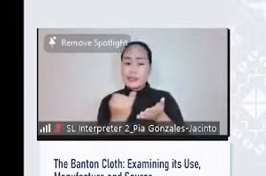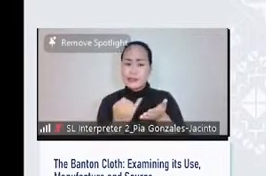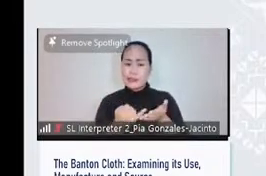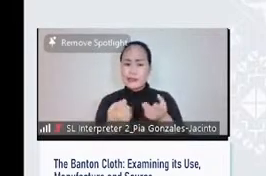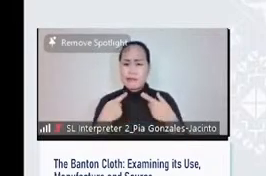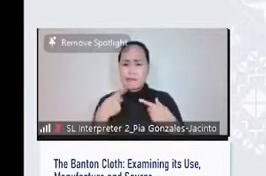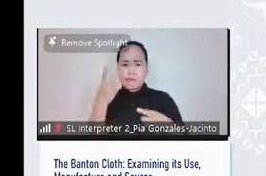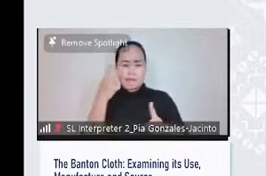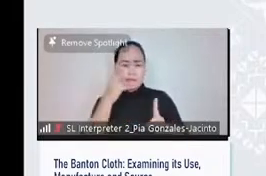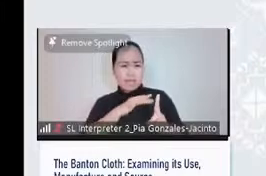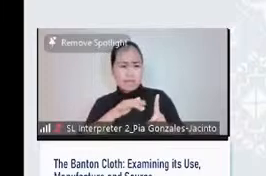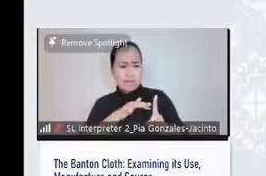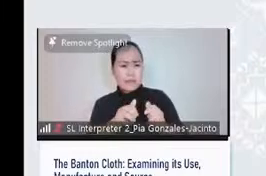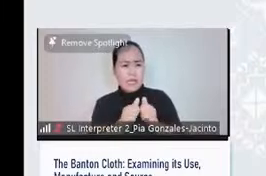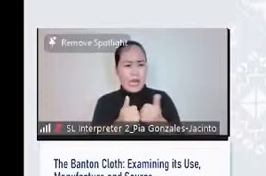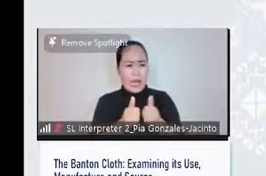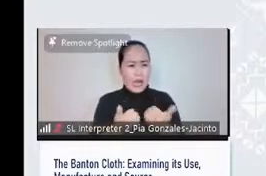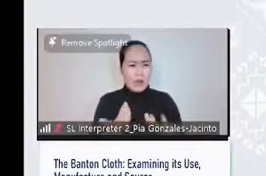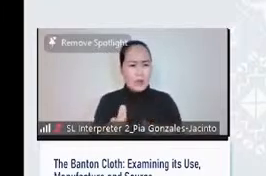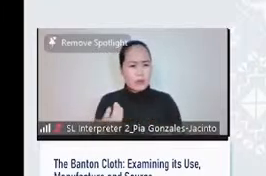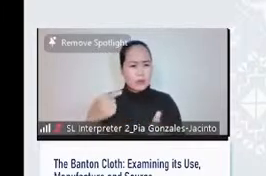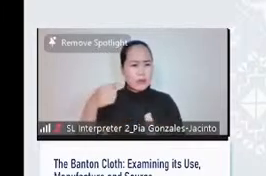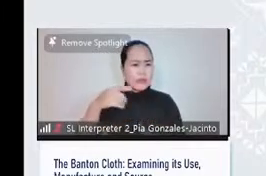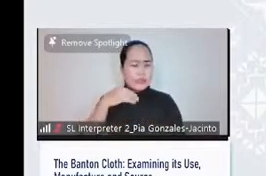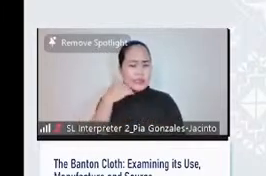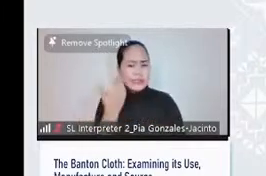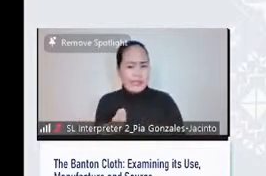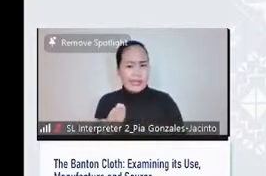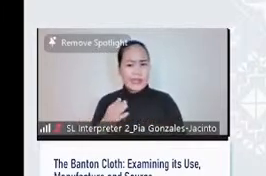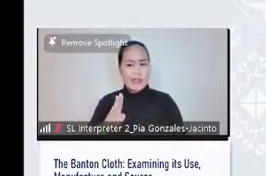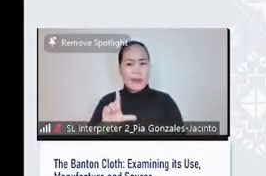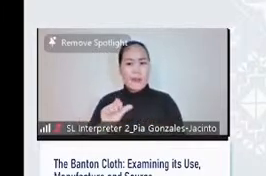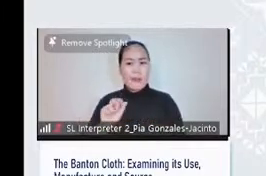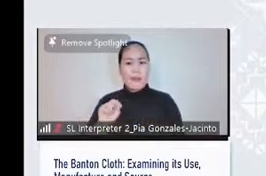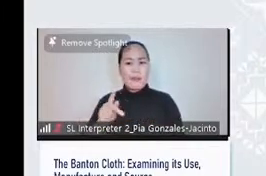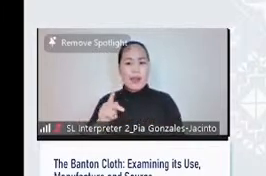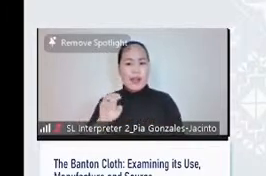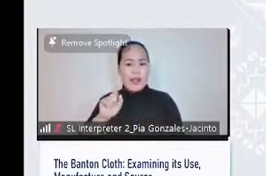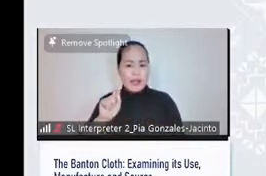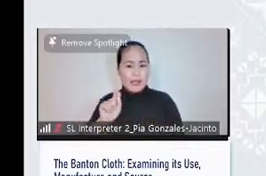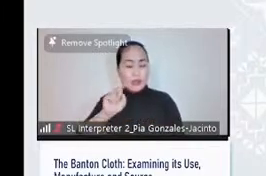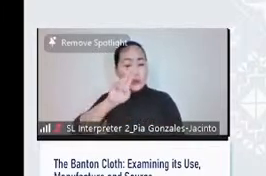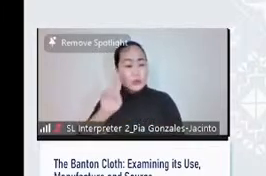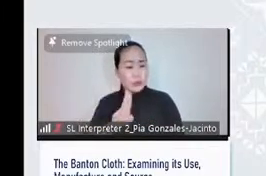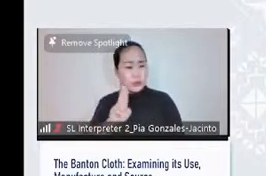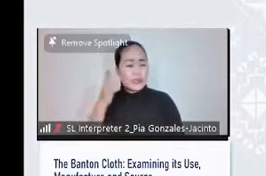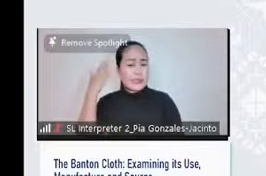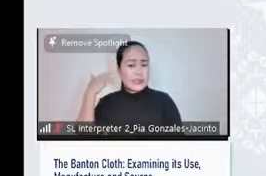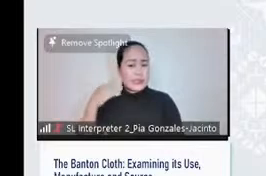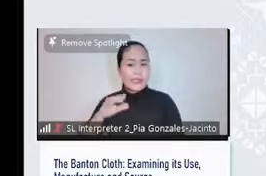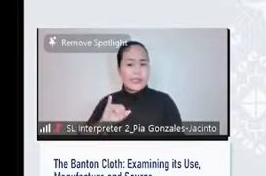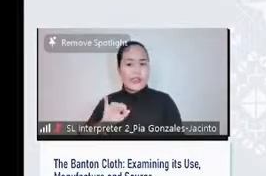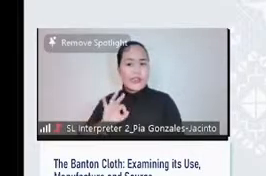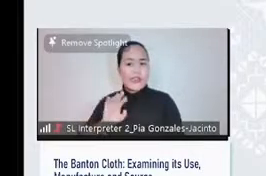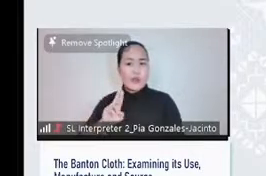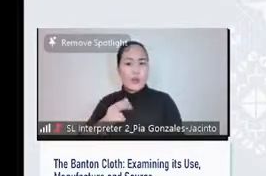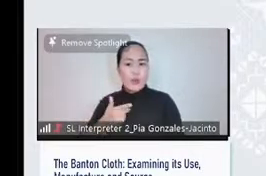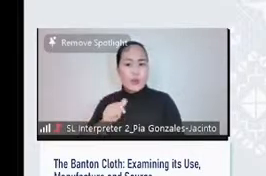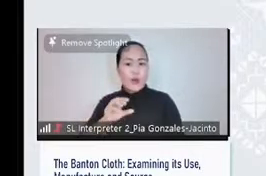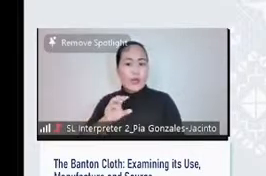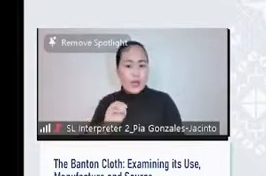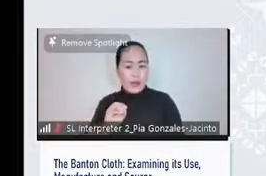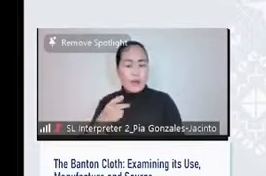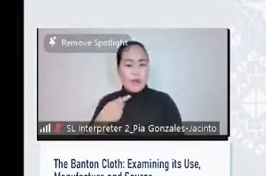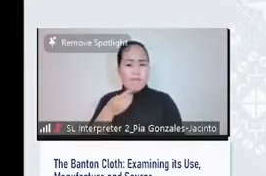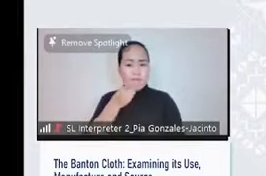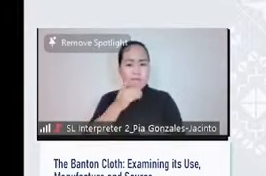death blankets of the Ifugao and Bontok, while the stylized crocodile design was documented among the Mandaya, Bagobo, Blaan, and Tiboli.